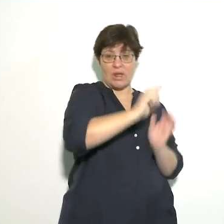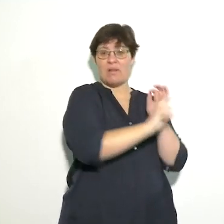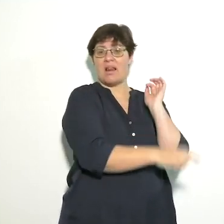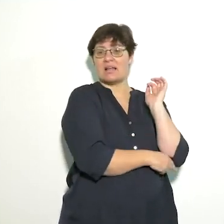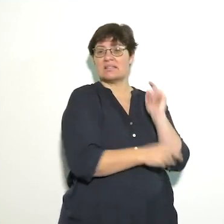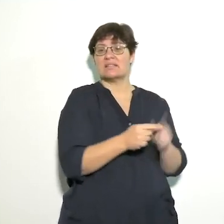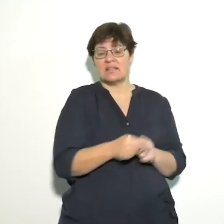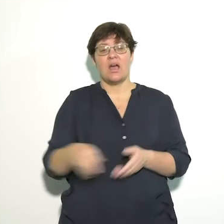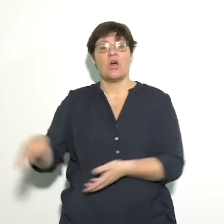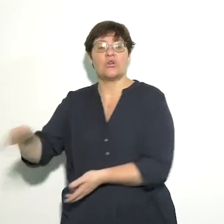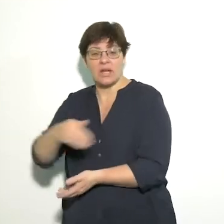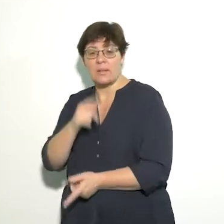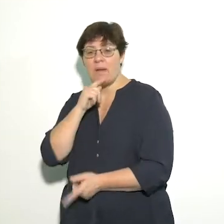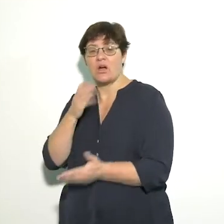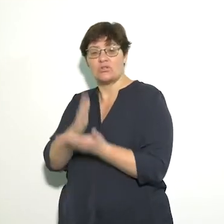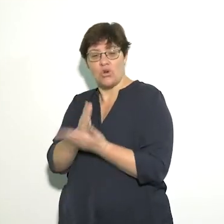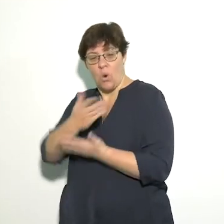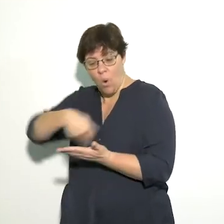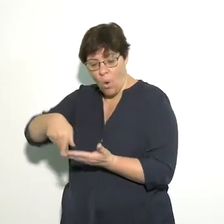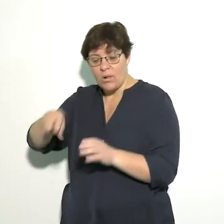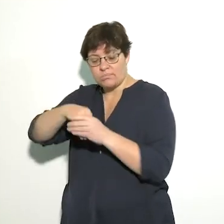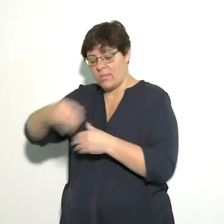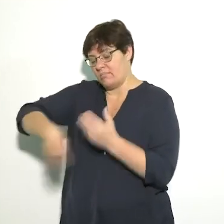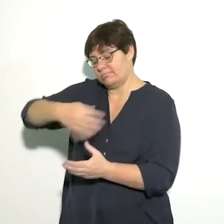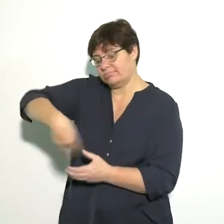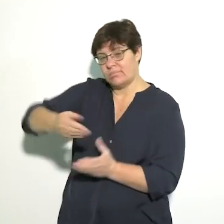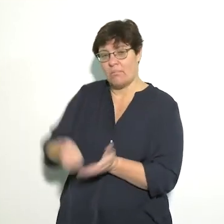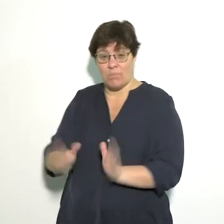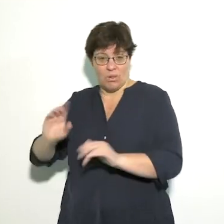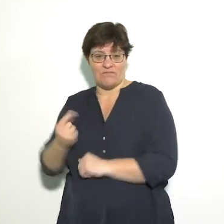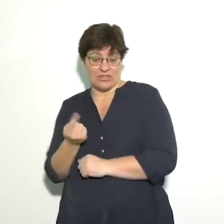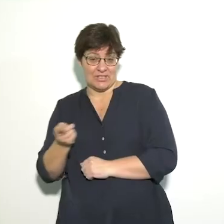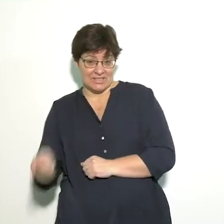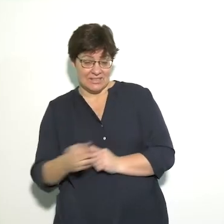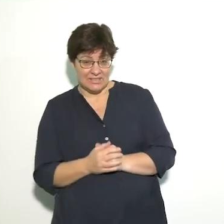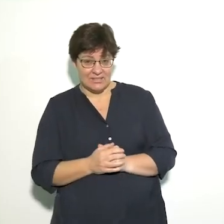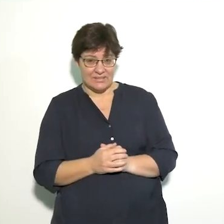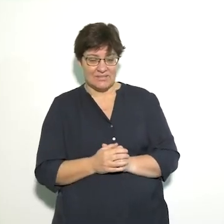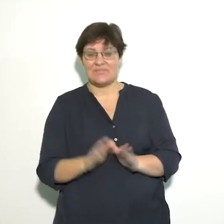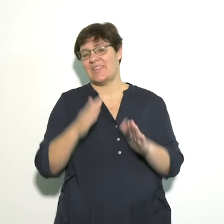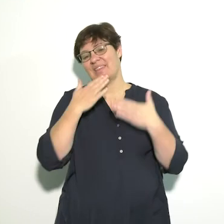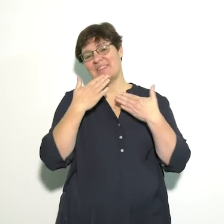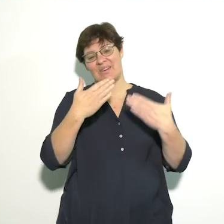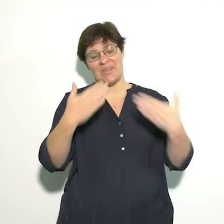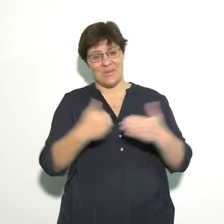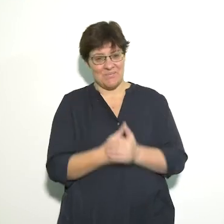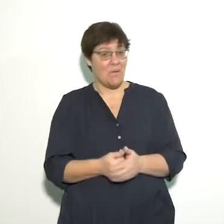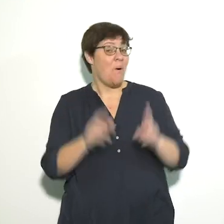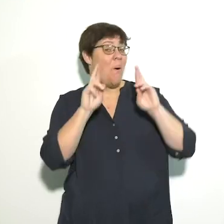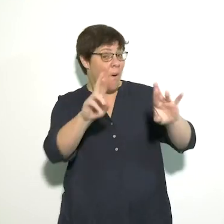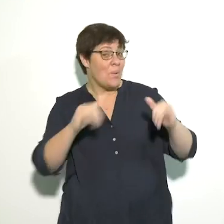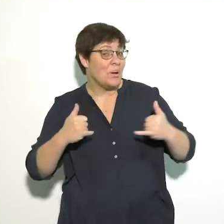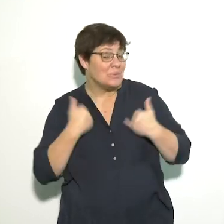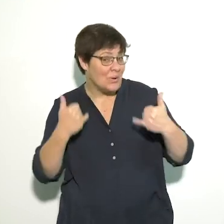be the last, and collect and mix your ingredients in a bowl would be the first. Thank you very much. I hope that